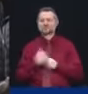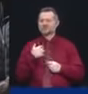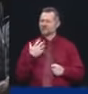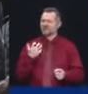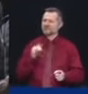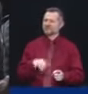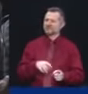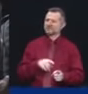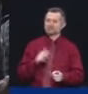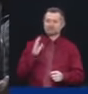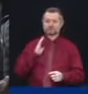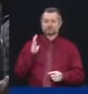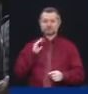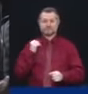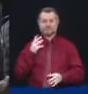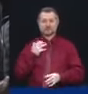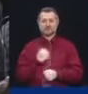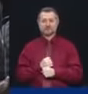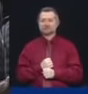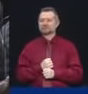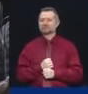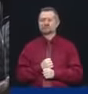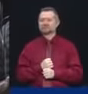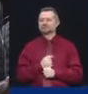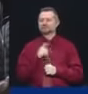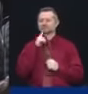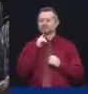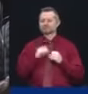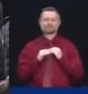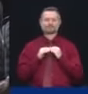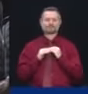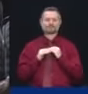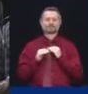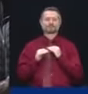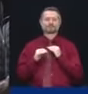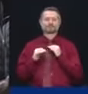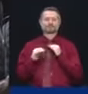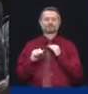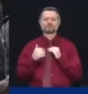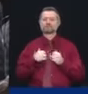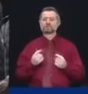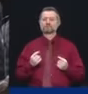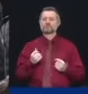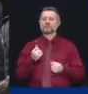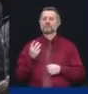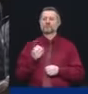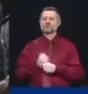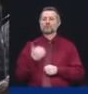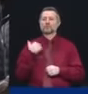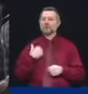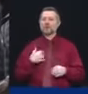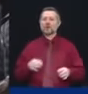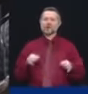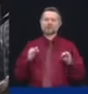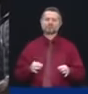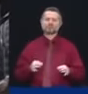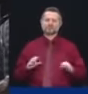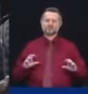period, the state fair in New York stagnated. We changed that several years ago. We've done over